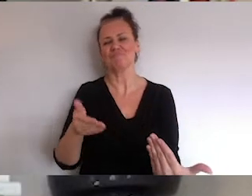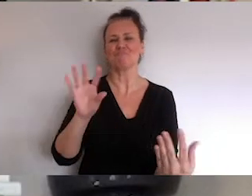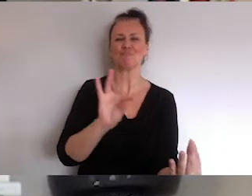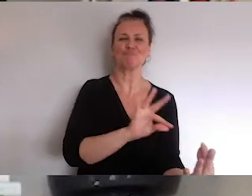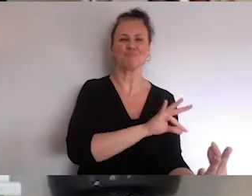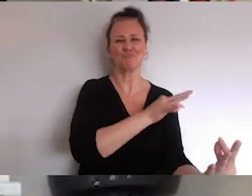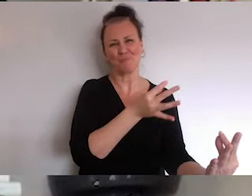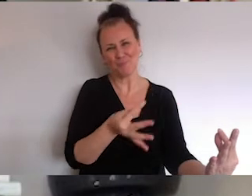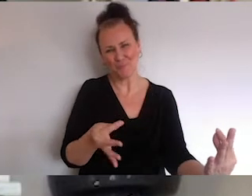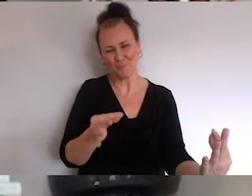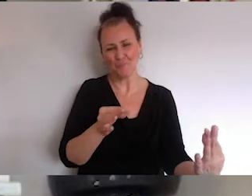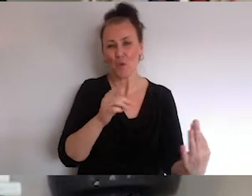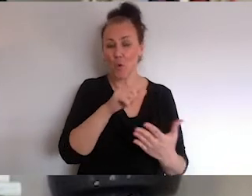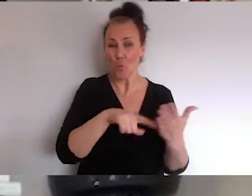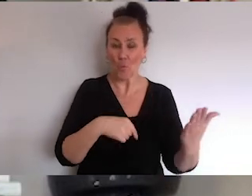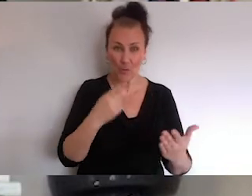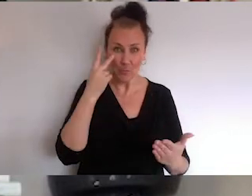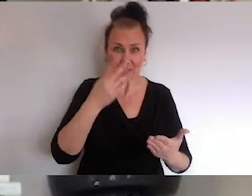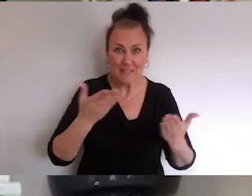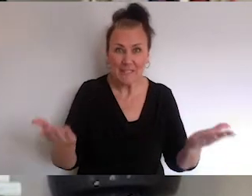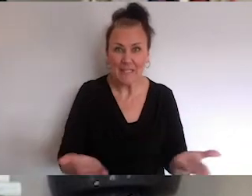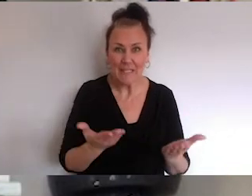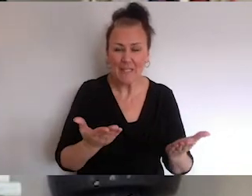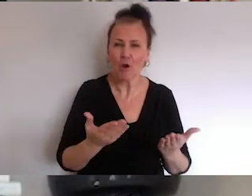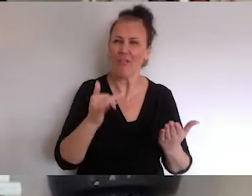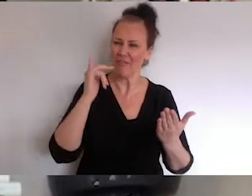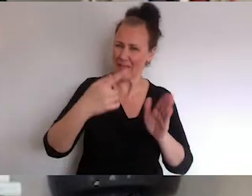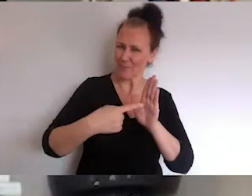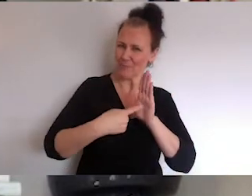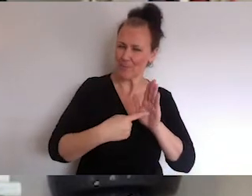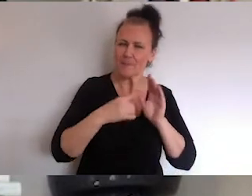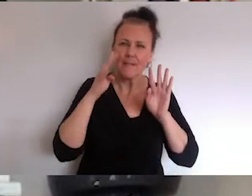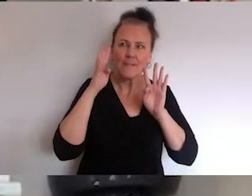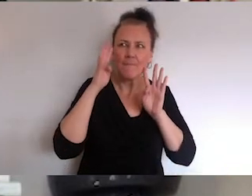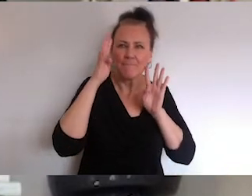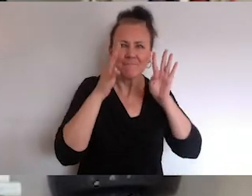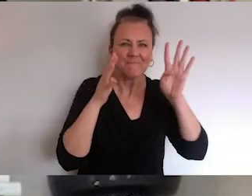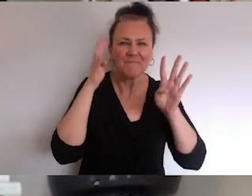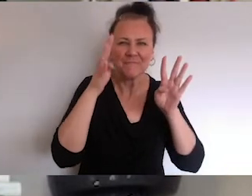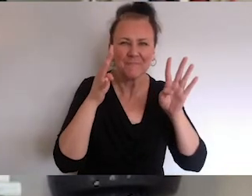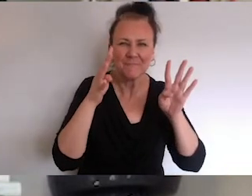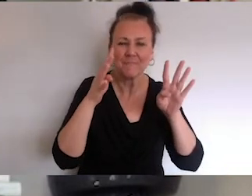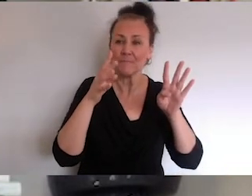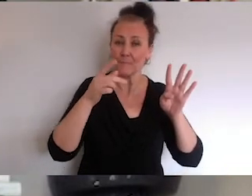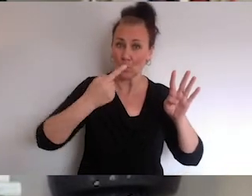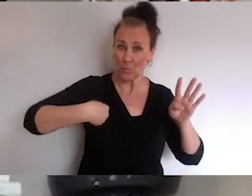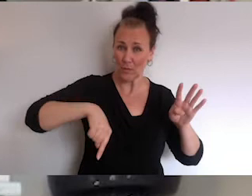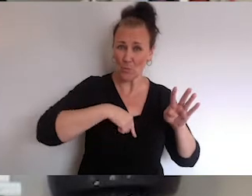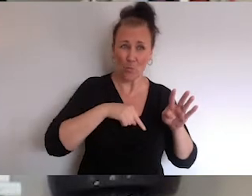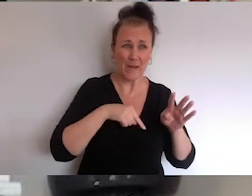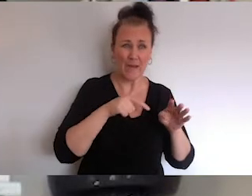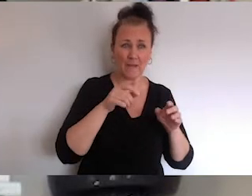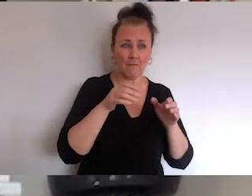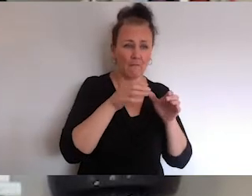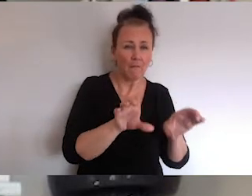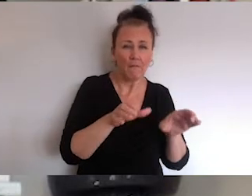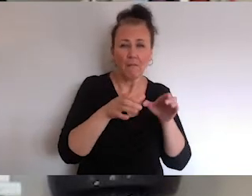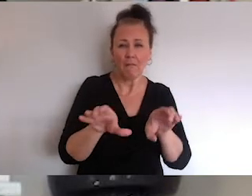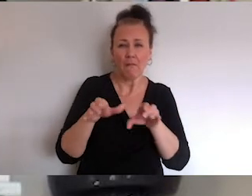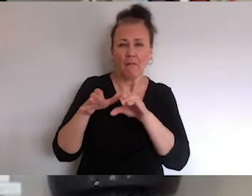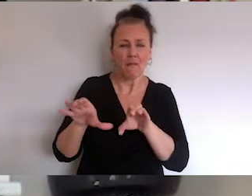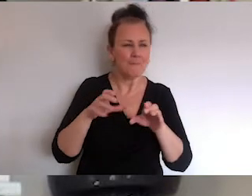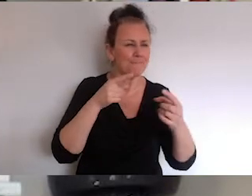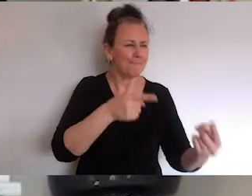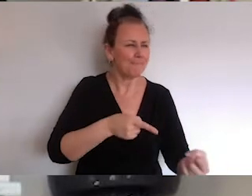hear represents a triumph of ingenuity and a reminder how the whole can be more than the sum of its individual parts. In